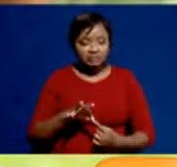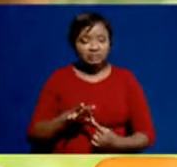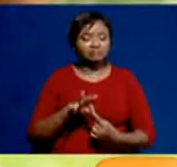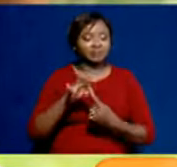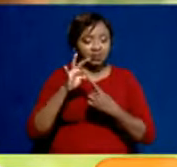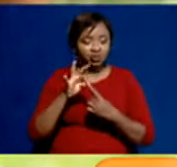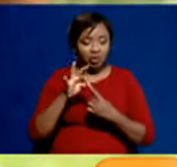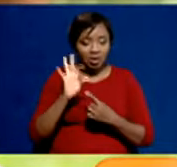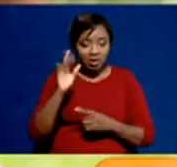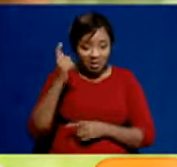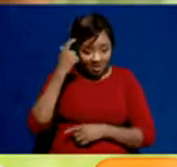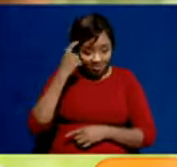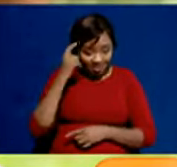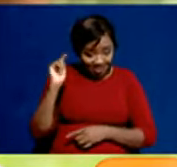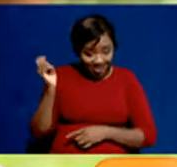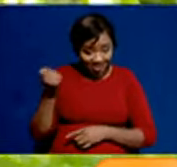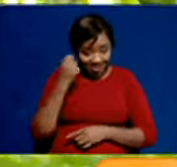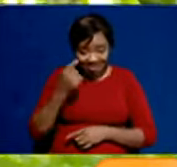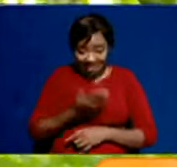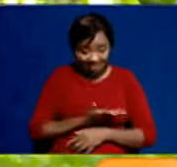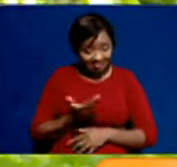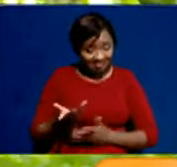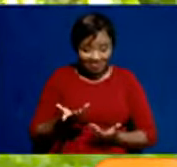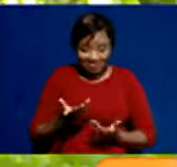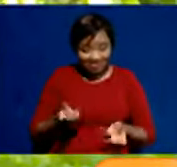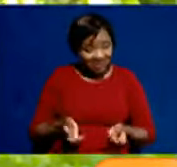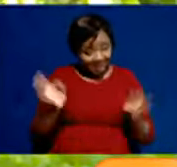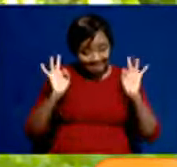economic meltdown.